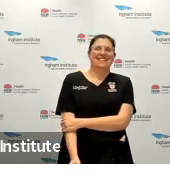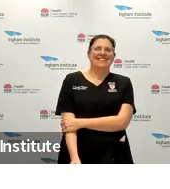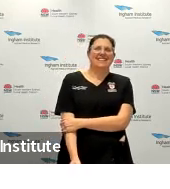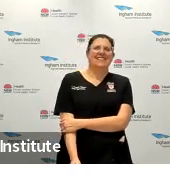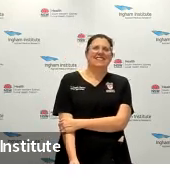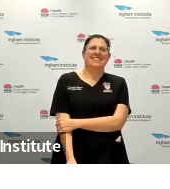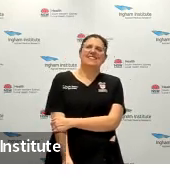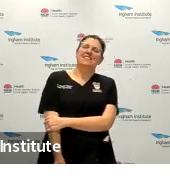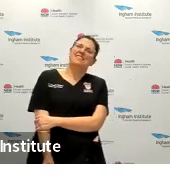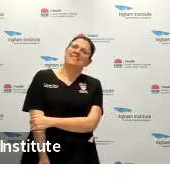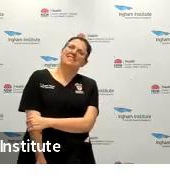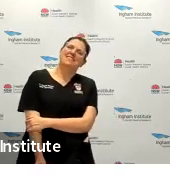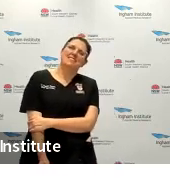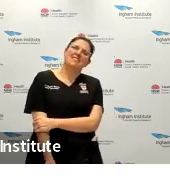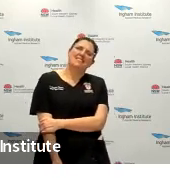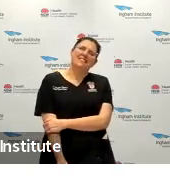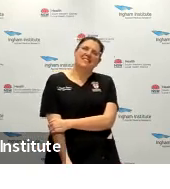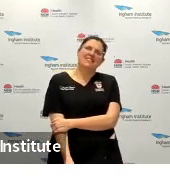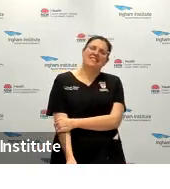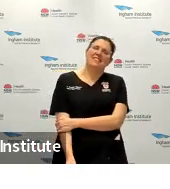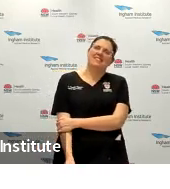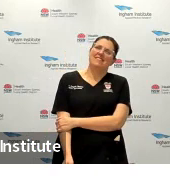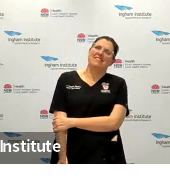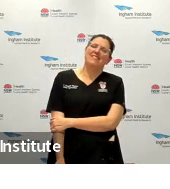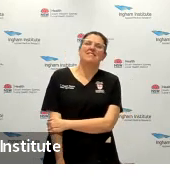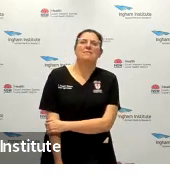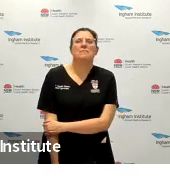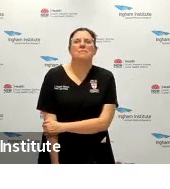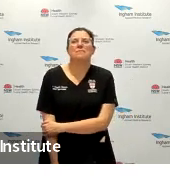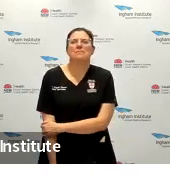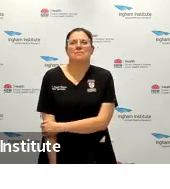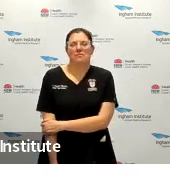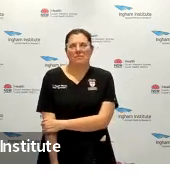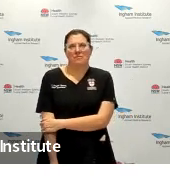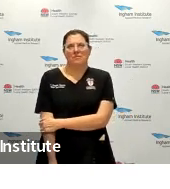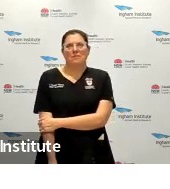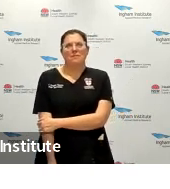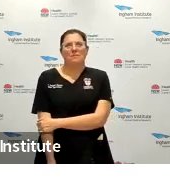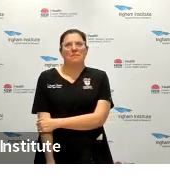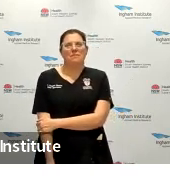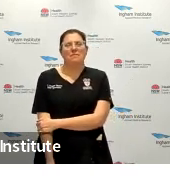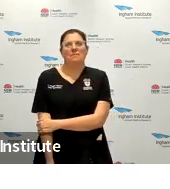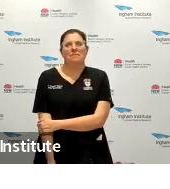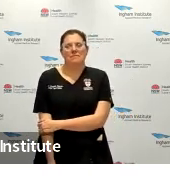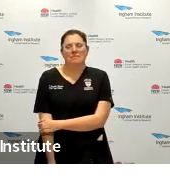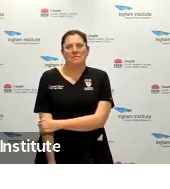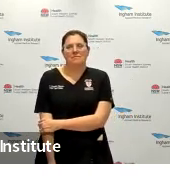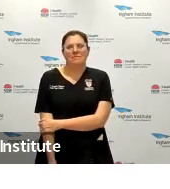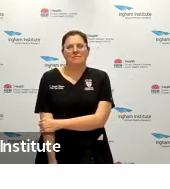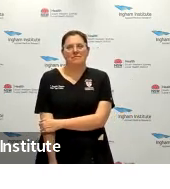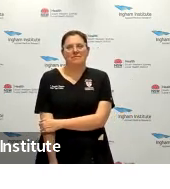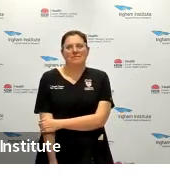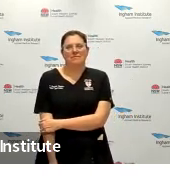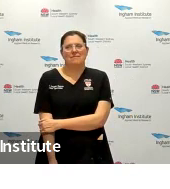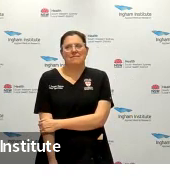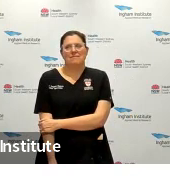us to keep her at work because we could see that the placenta was holding its own. But the point at which she needed to be delivered, that ratio is